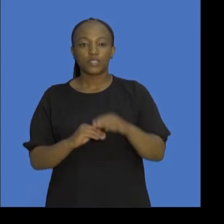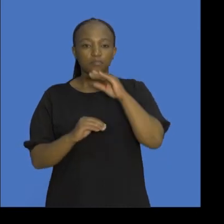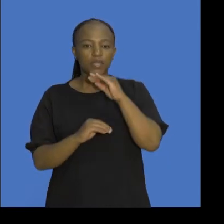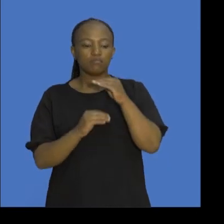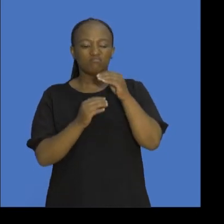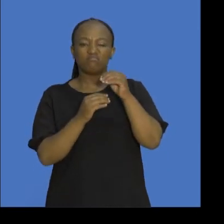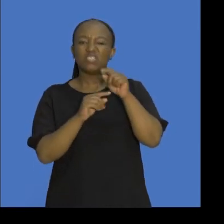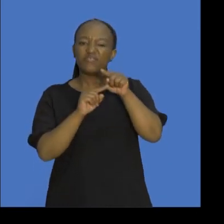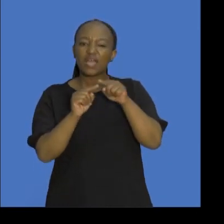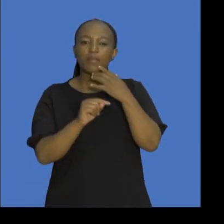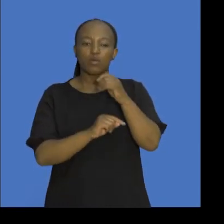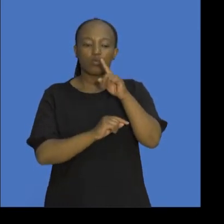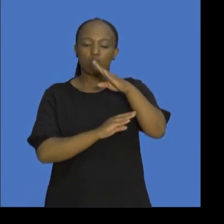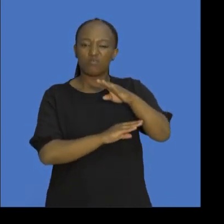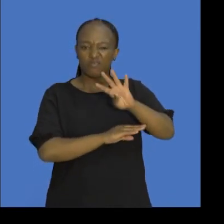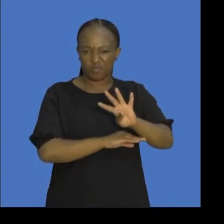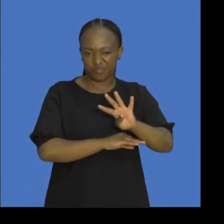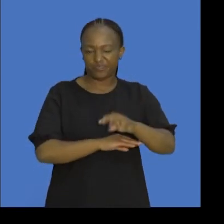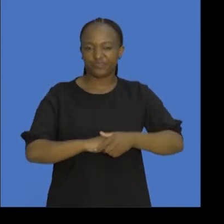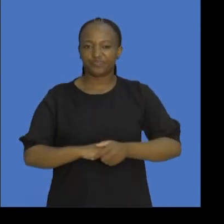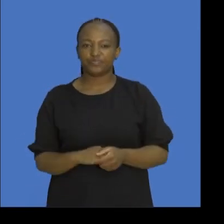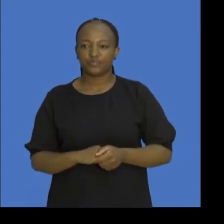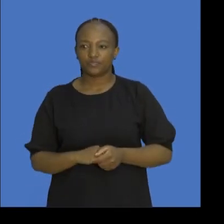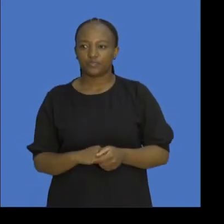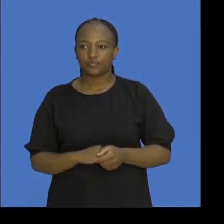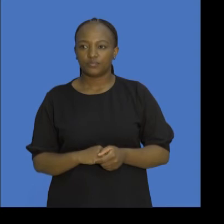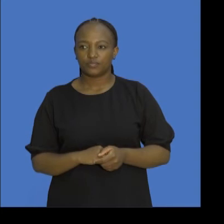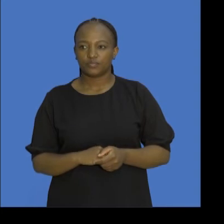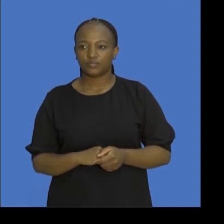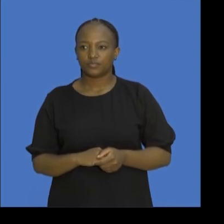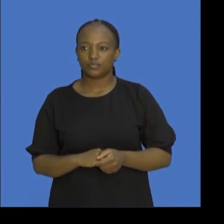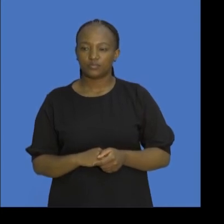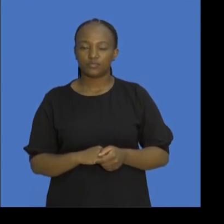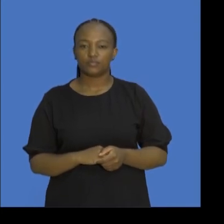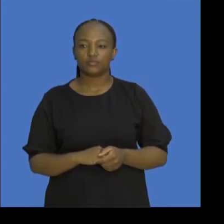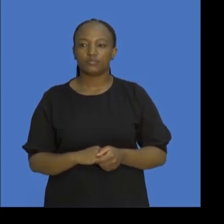Okay, let's look how it does that.